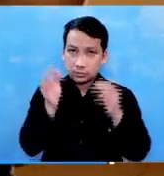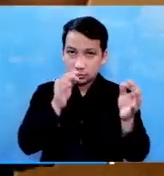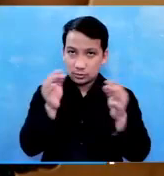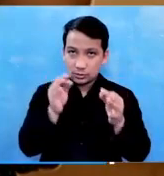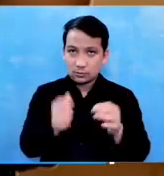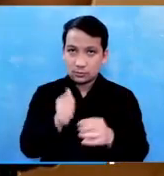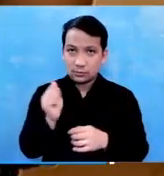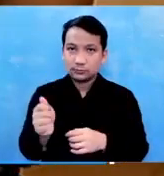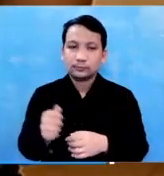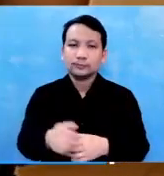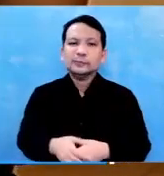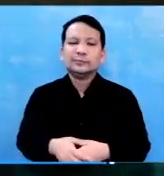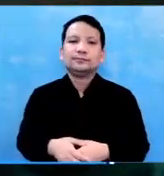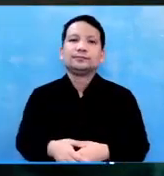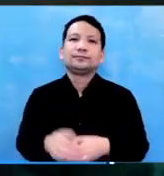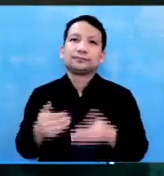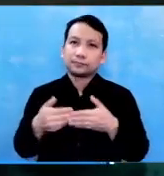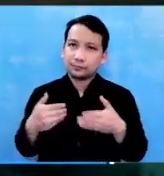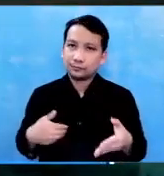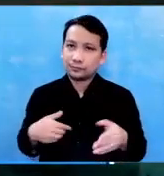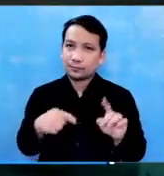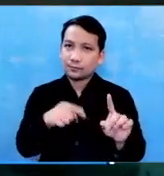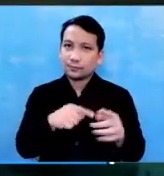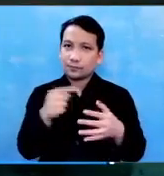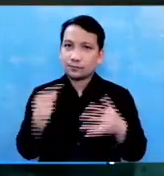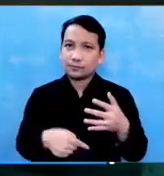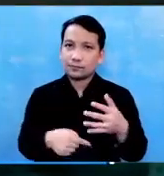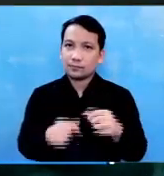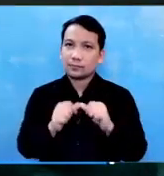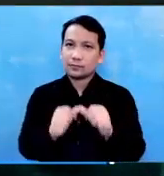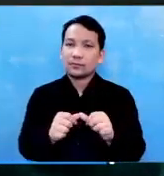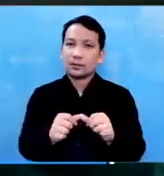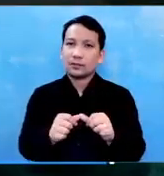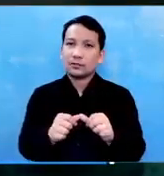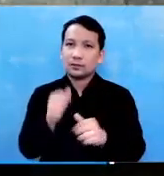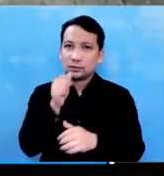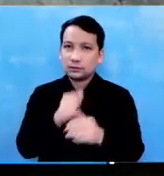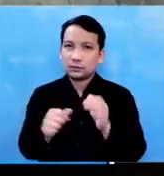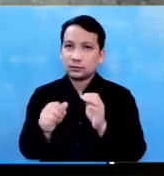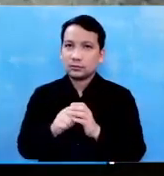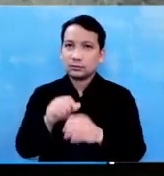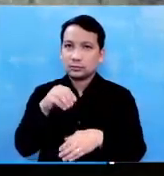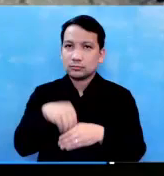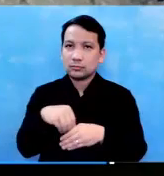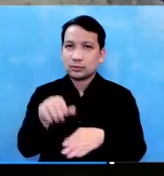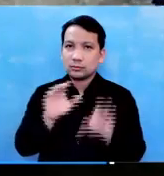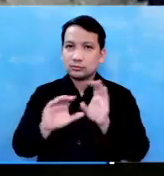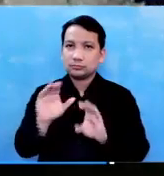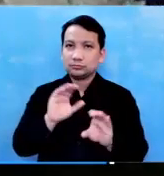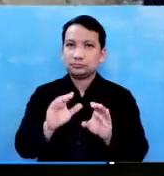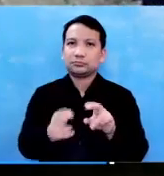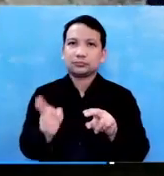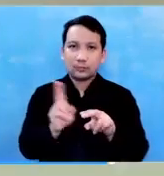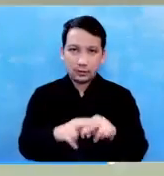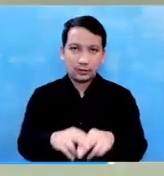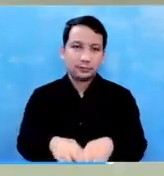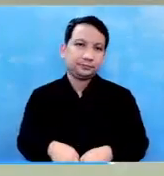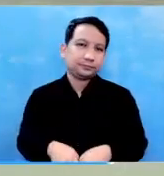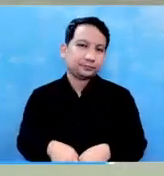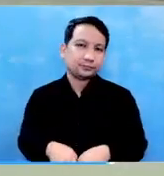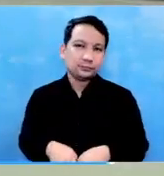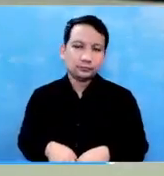itself, but they are hidden in some chemical form. Mm-mm. Kasi ito po